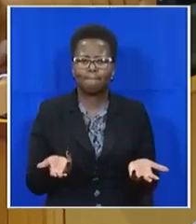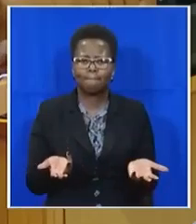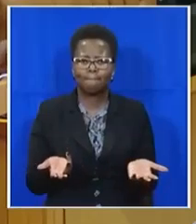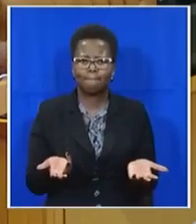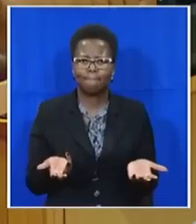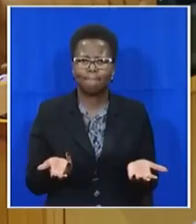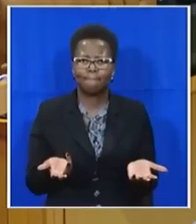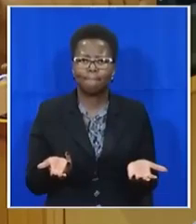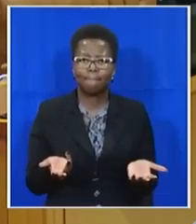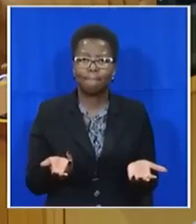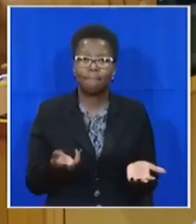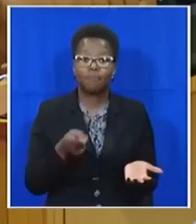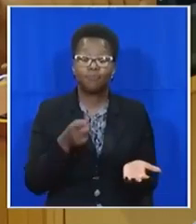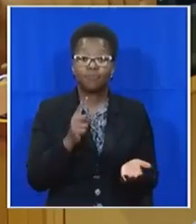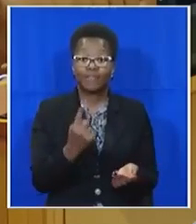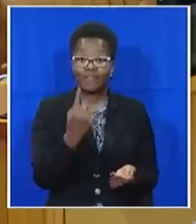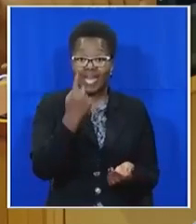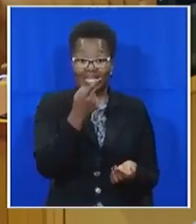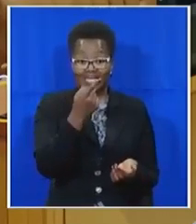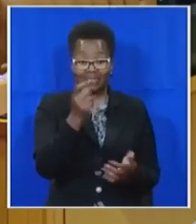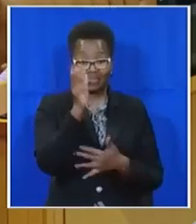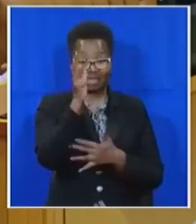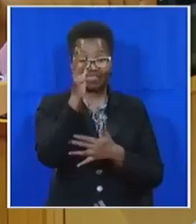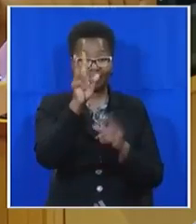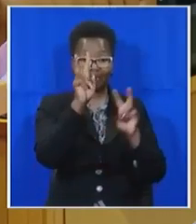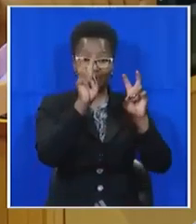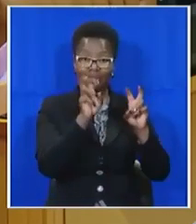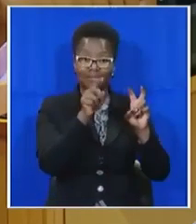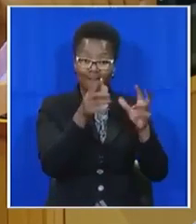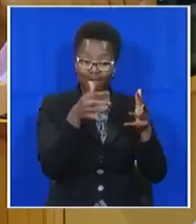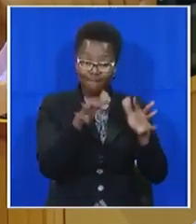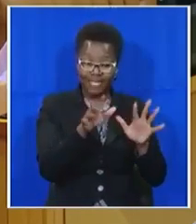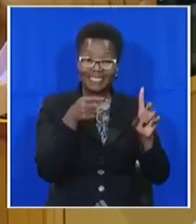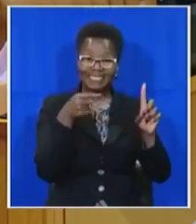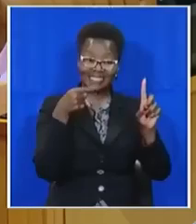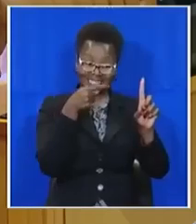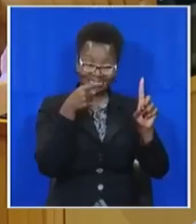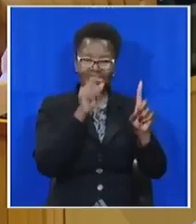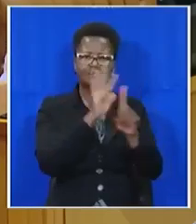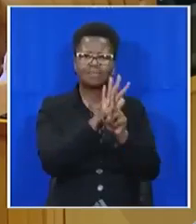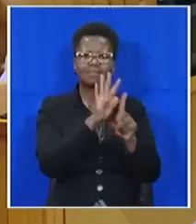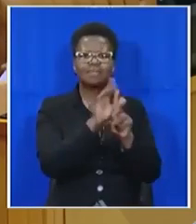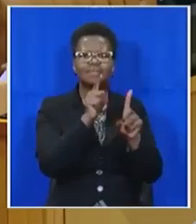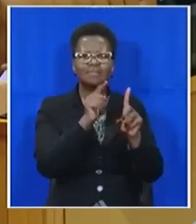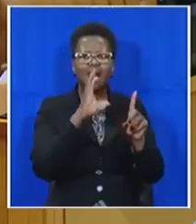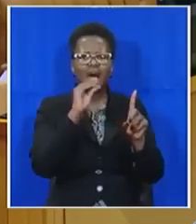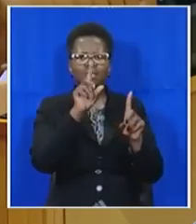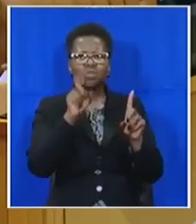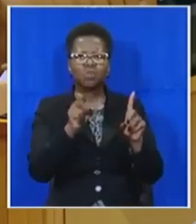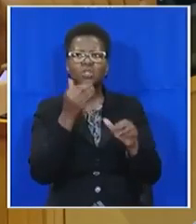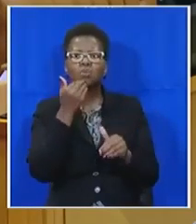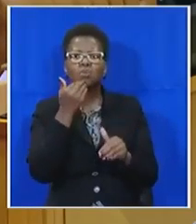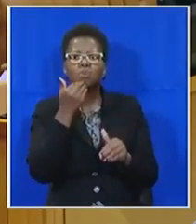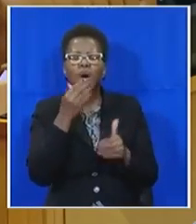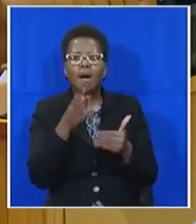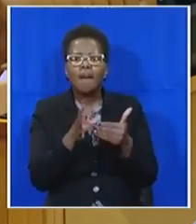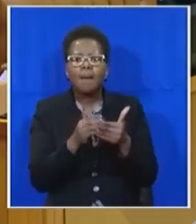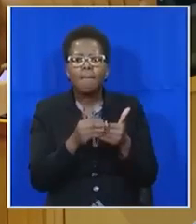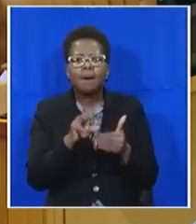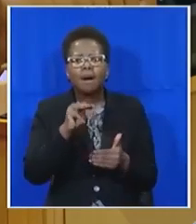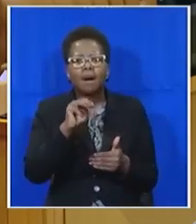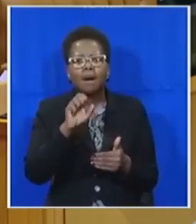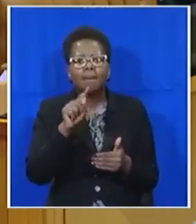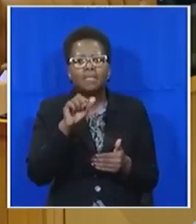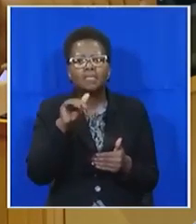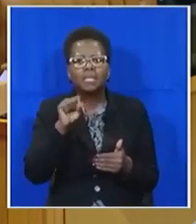The person who made the statement, Honorable Member, you may not the challenge person who a asked the ruling. question is Member Matthias. And